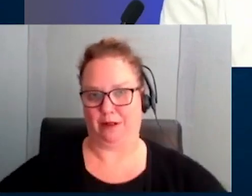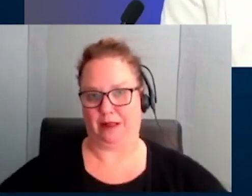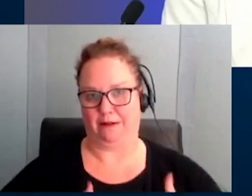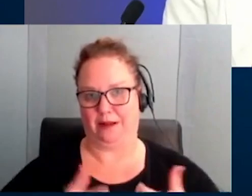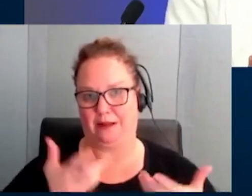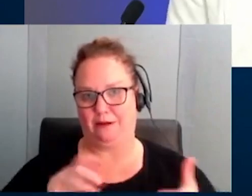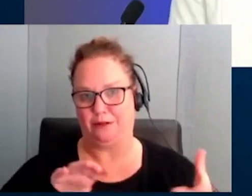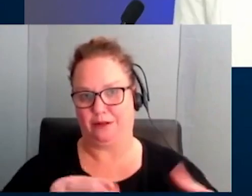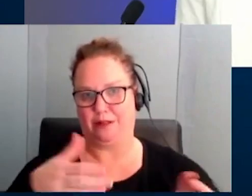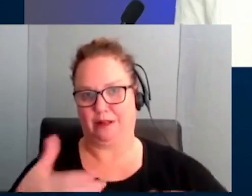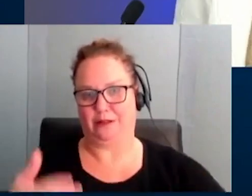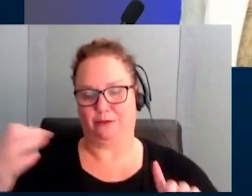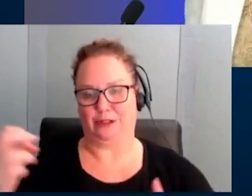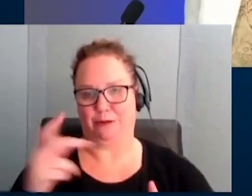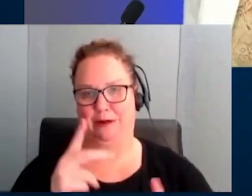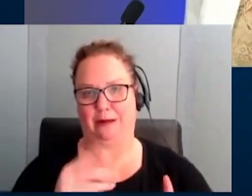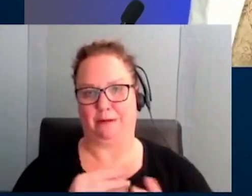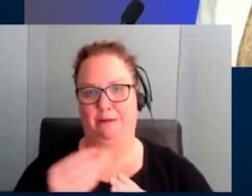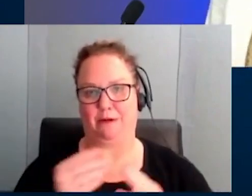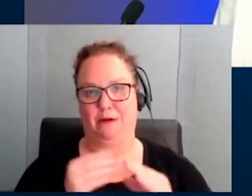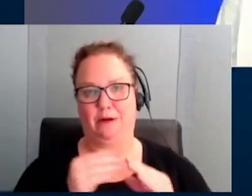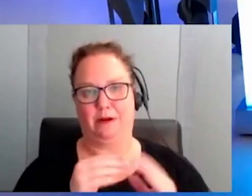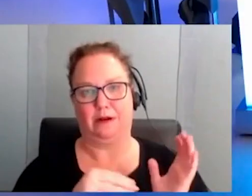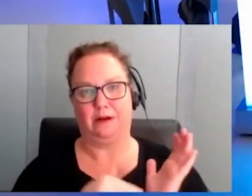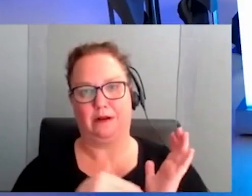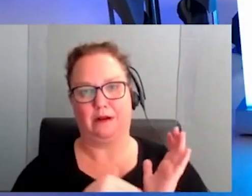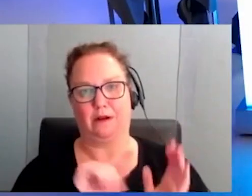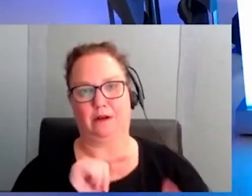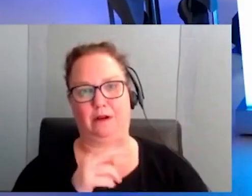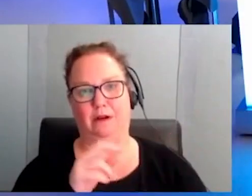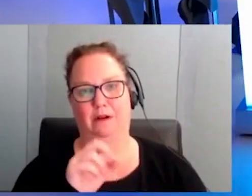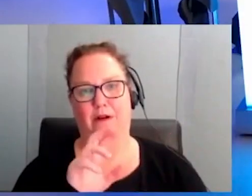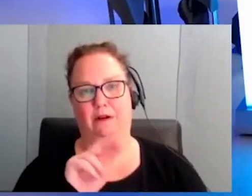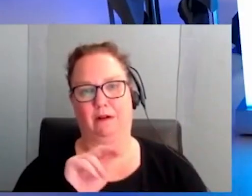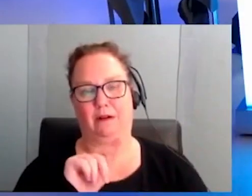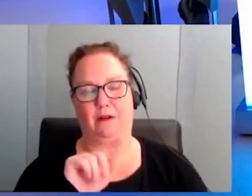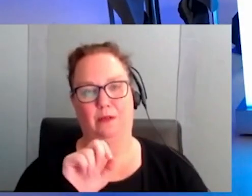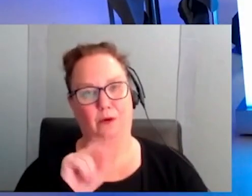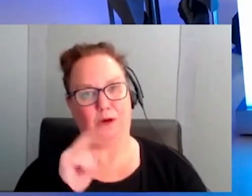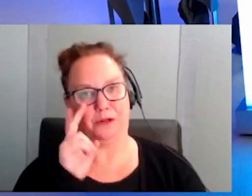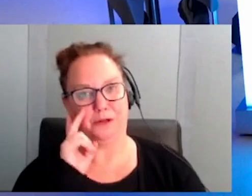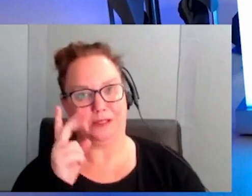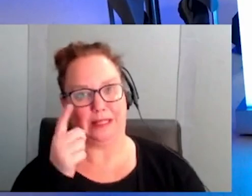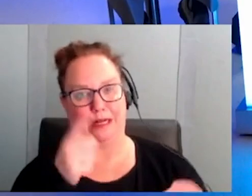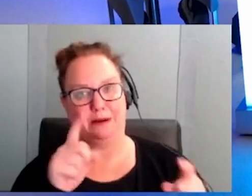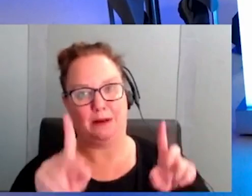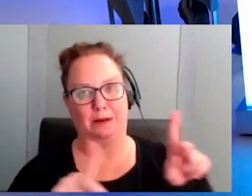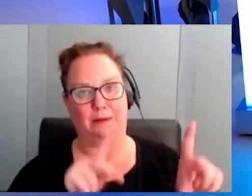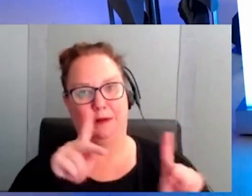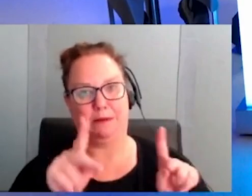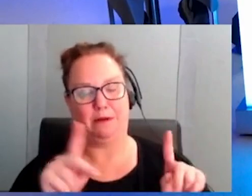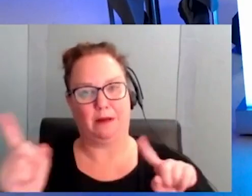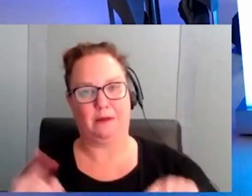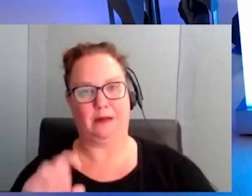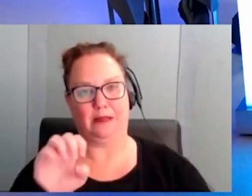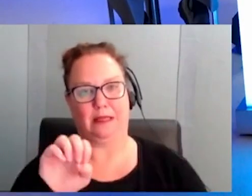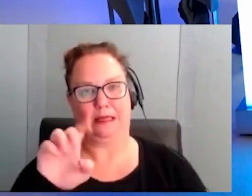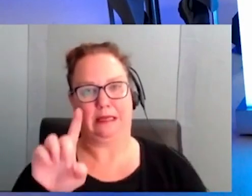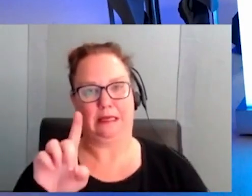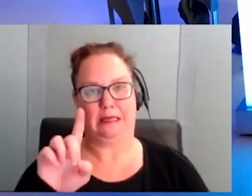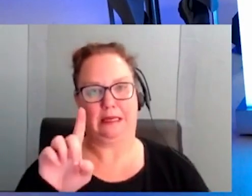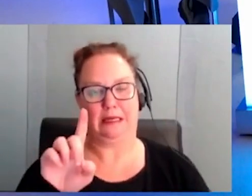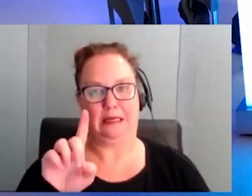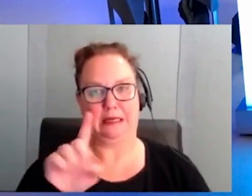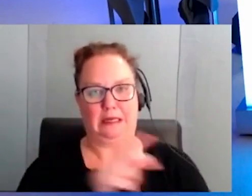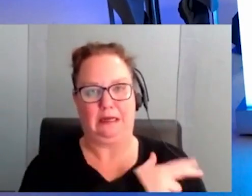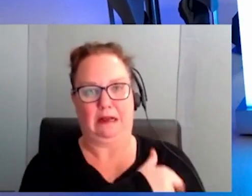you coming back for more. Dr. Thornton, come in on the conversation with that. Do you see that when people come into the emergency department? Do